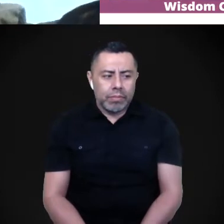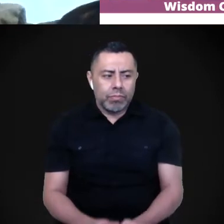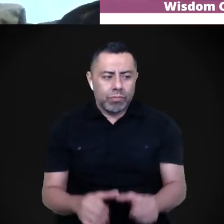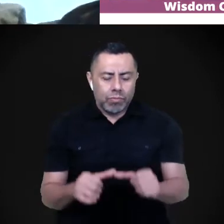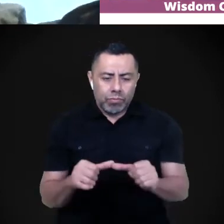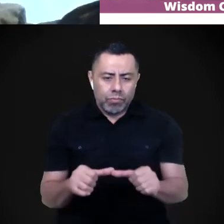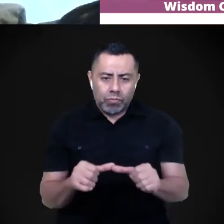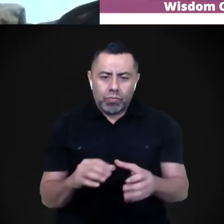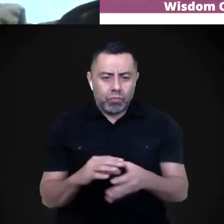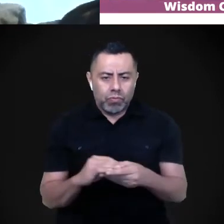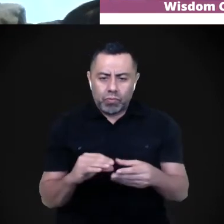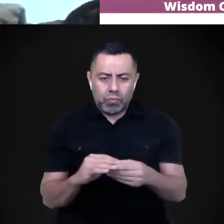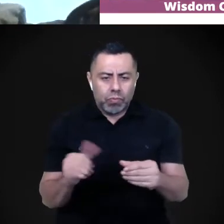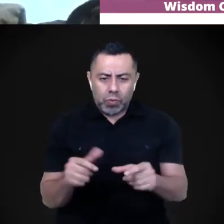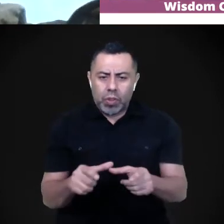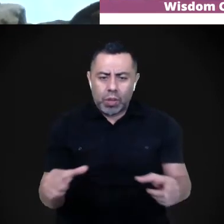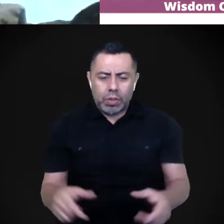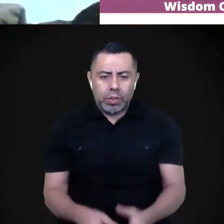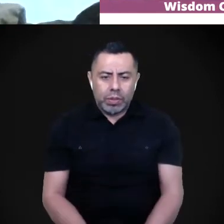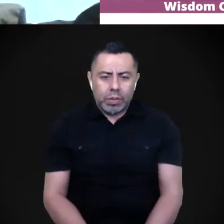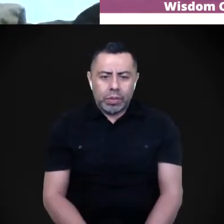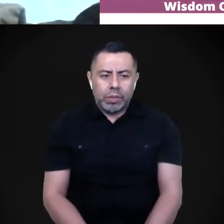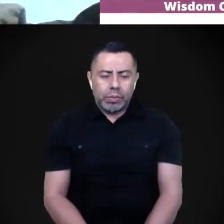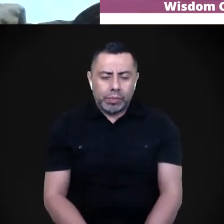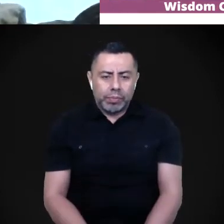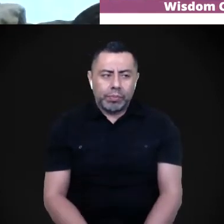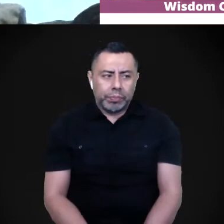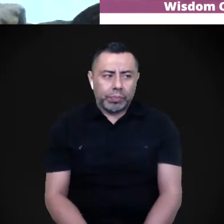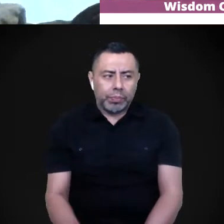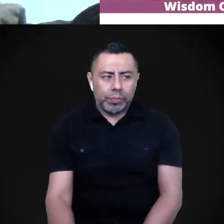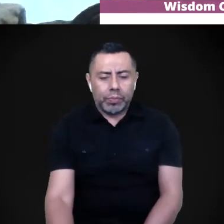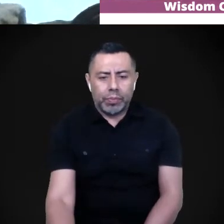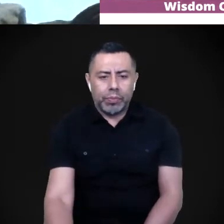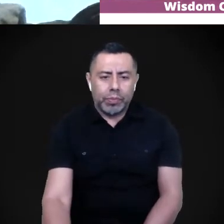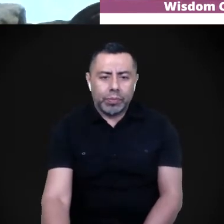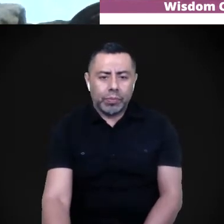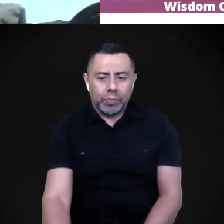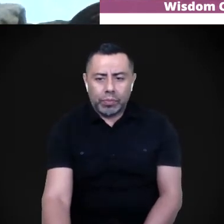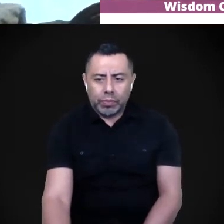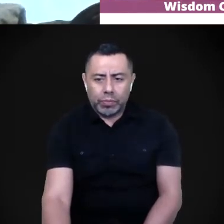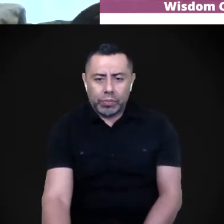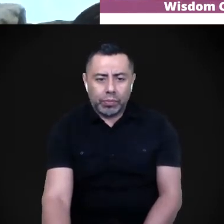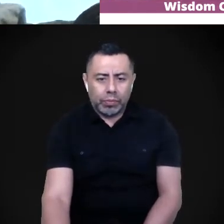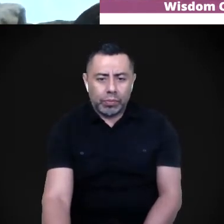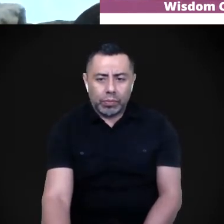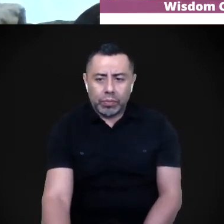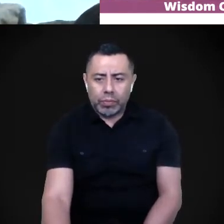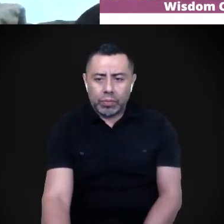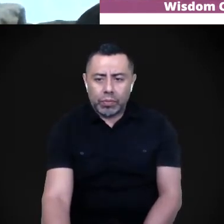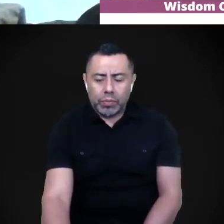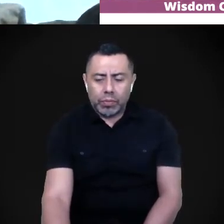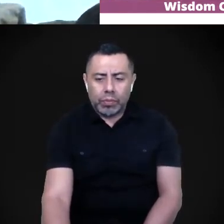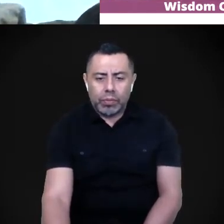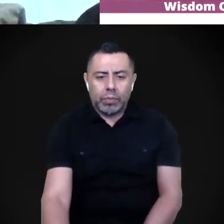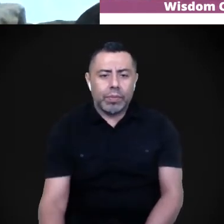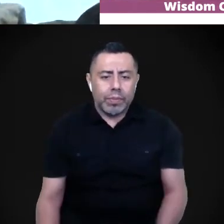Oh. Cade a hada g carried a ho. A what are shin a hada her car? Is